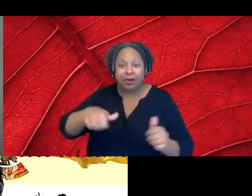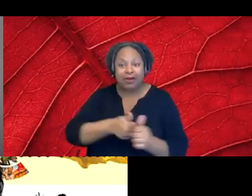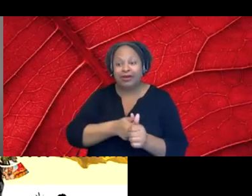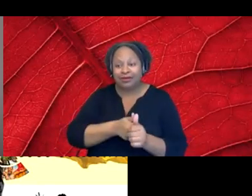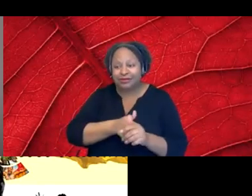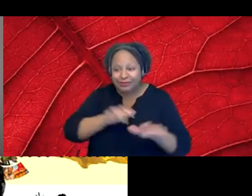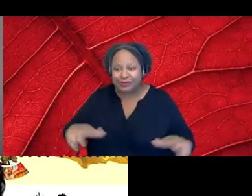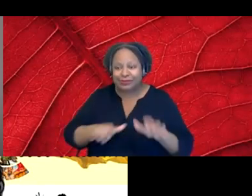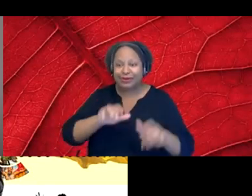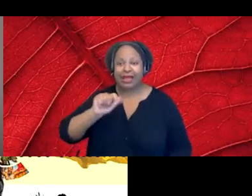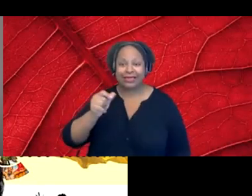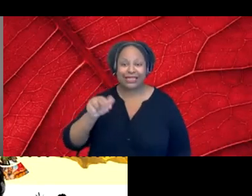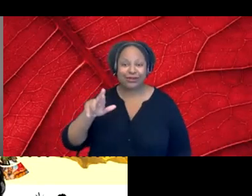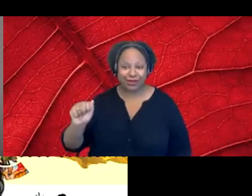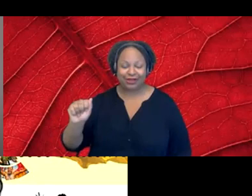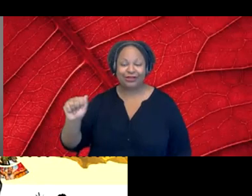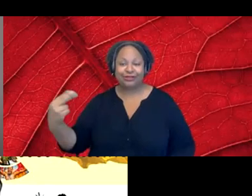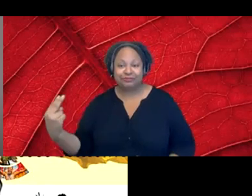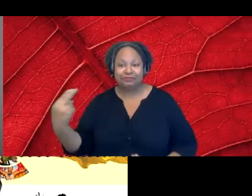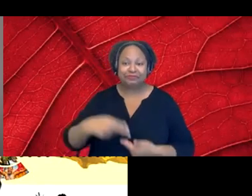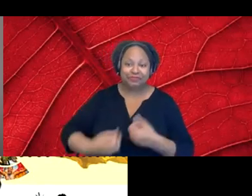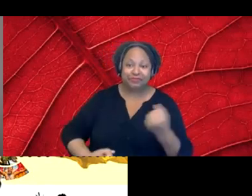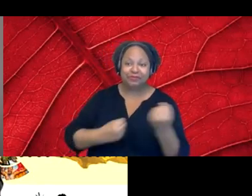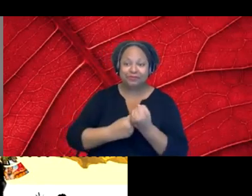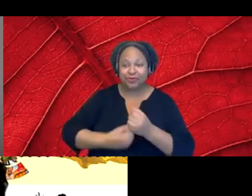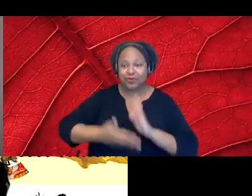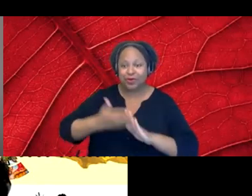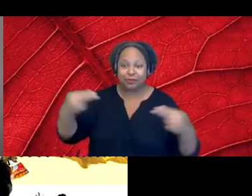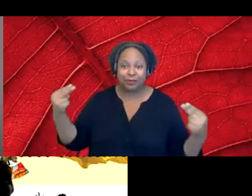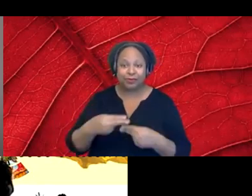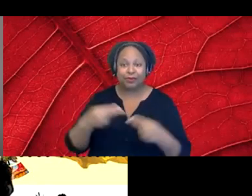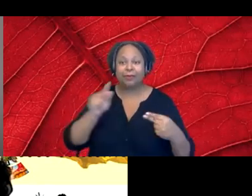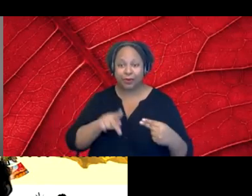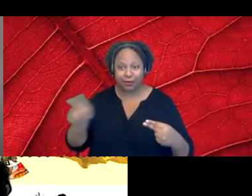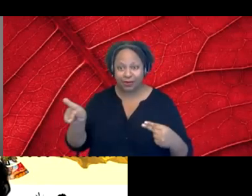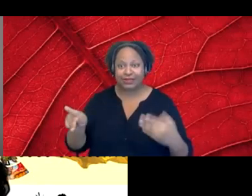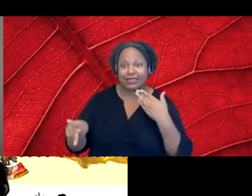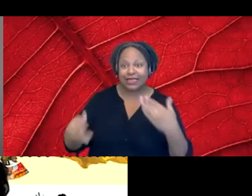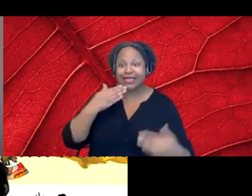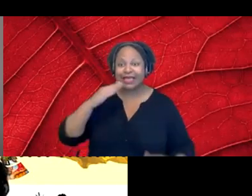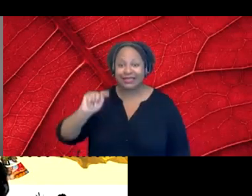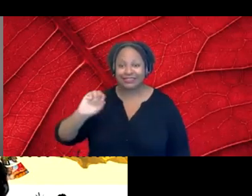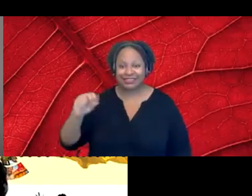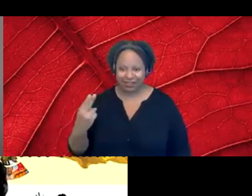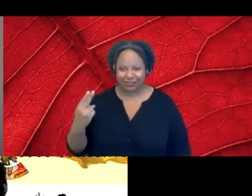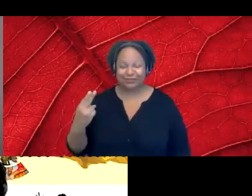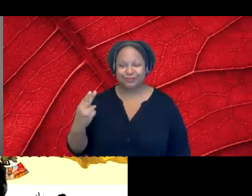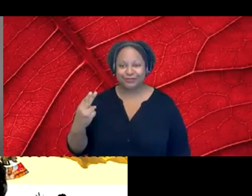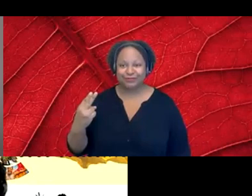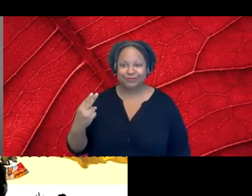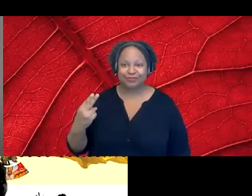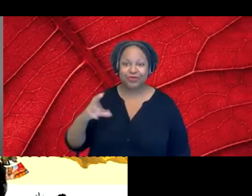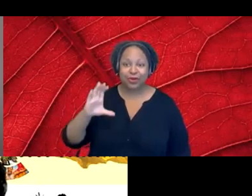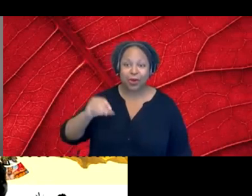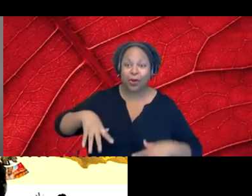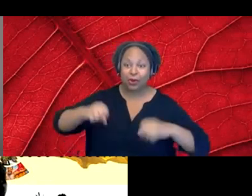Alexandra for jumping in and helping run the PowerPoint. Thank you so much, Tash, for co-hosting